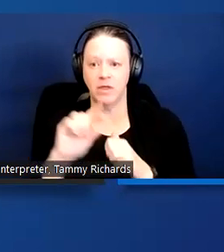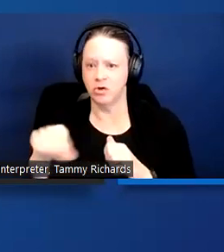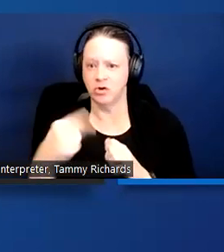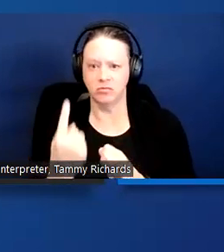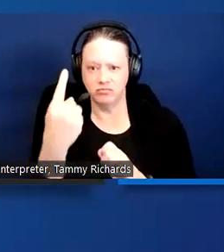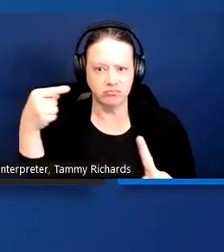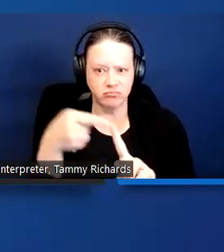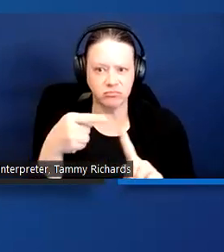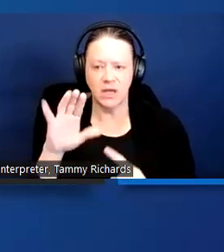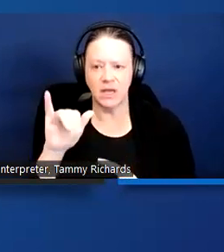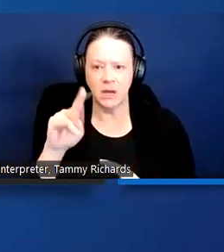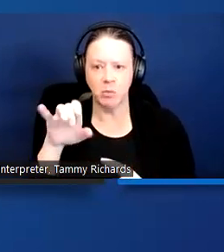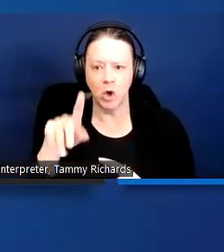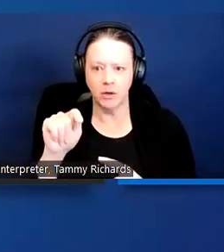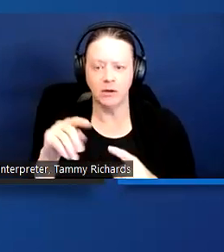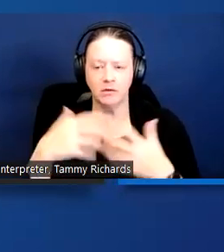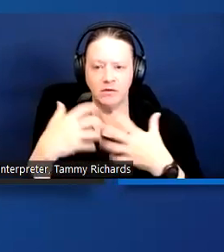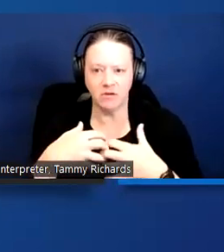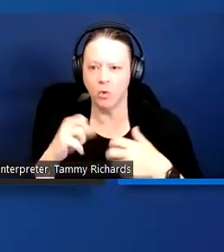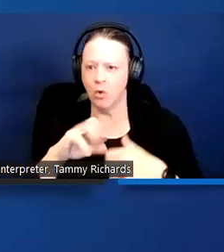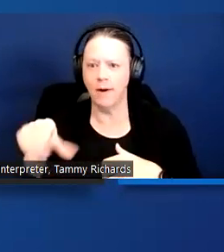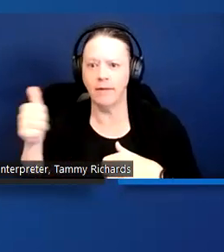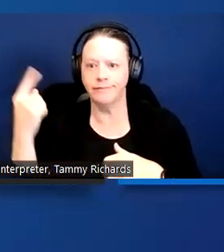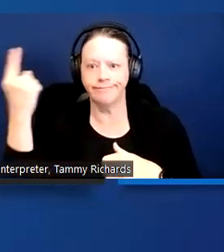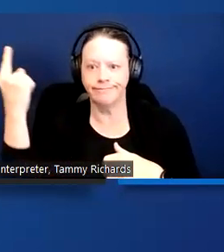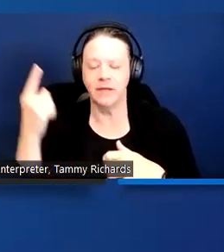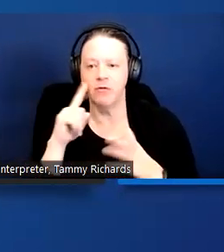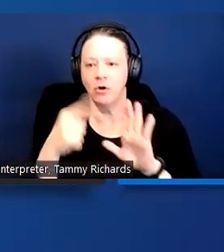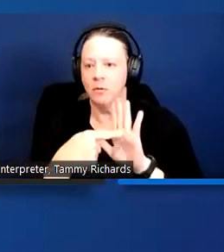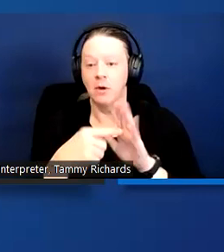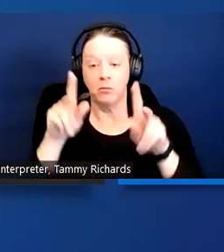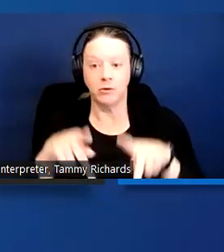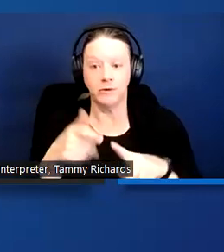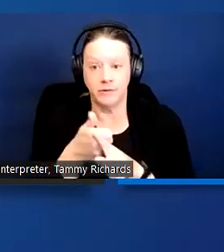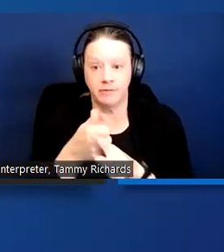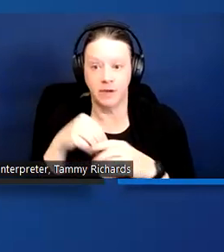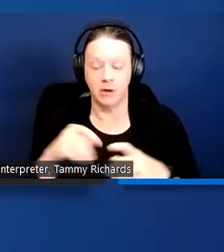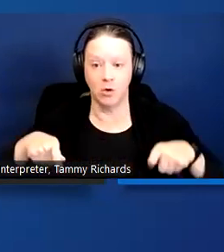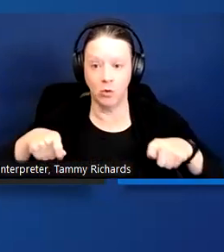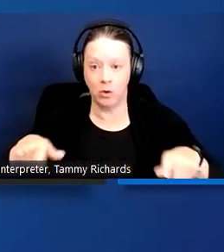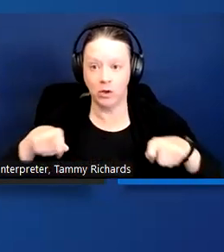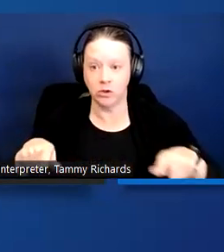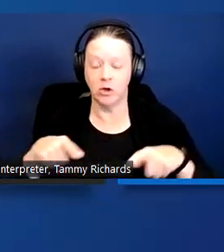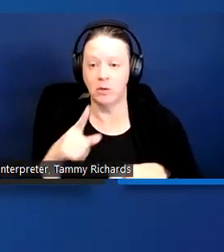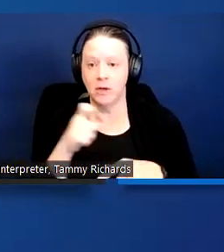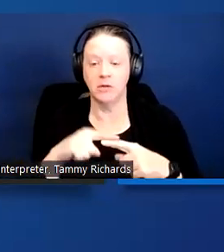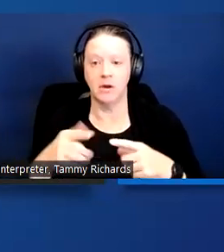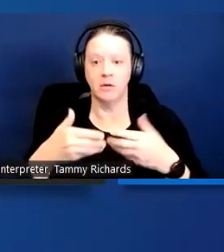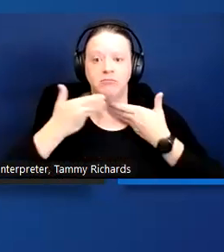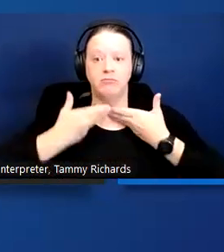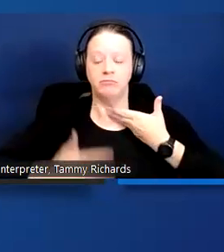or with a separate input device, such as someone who is in a wheelchair because their limbs